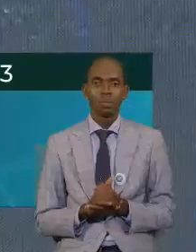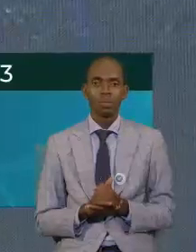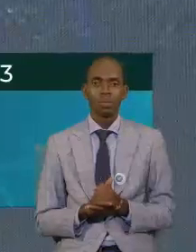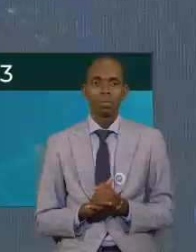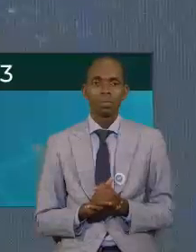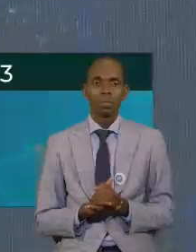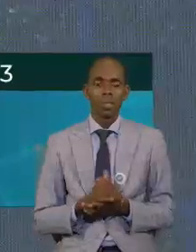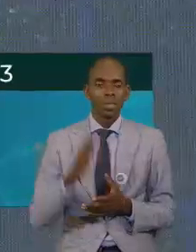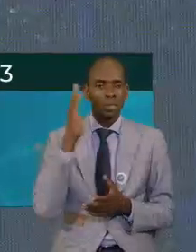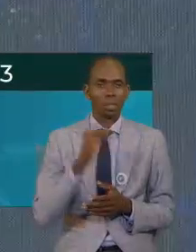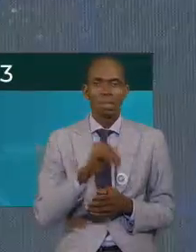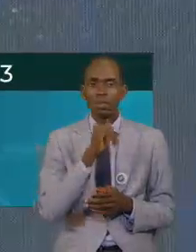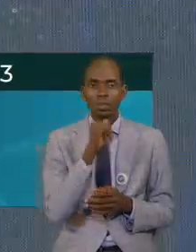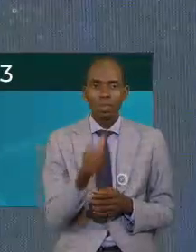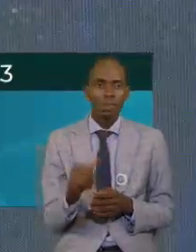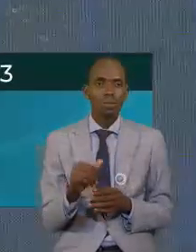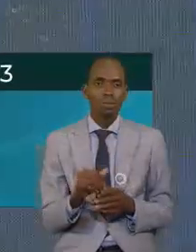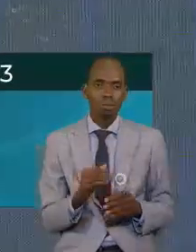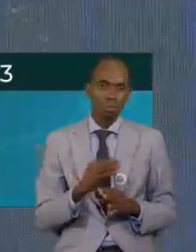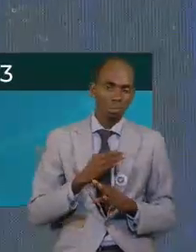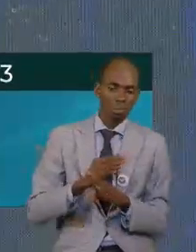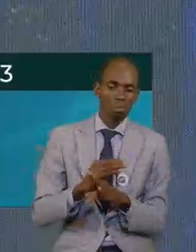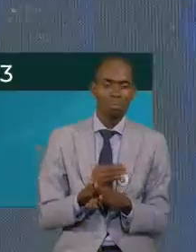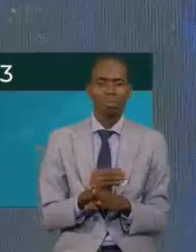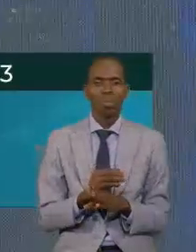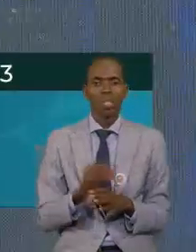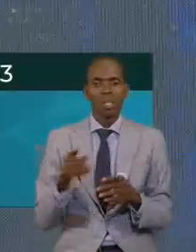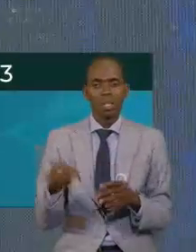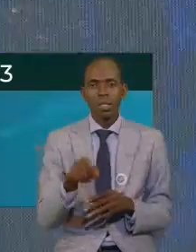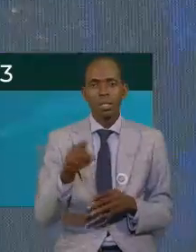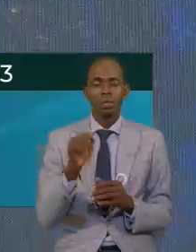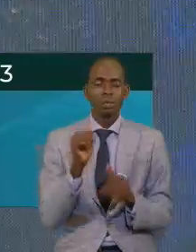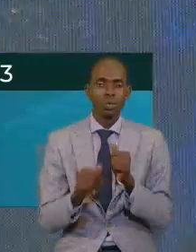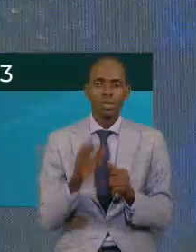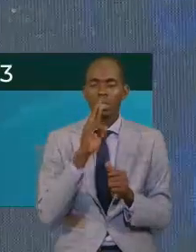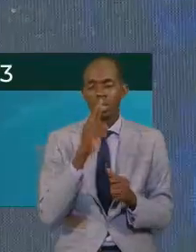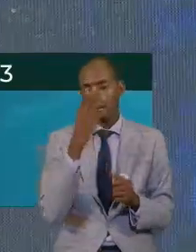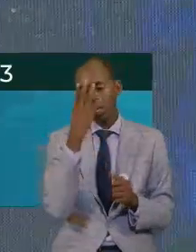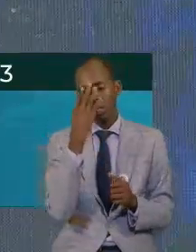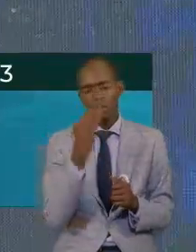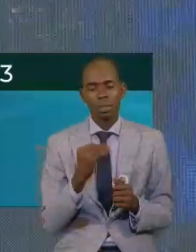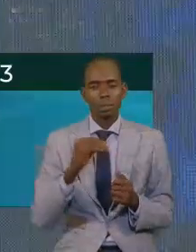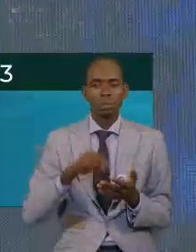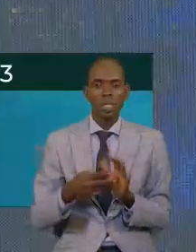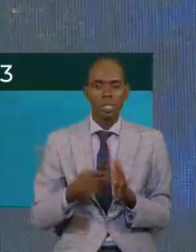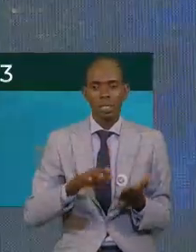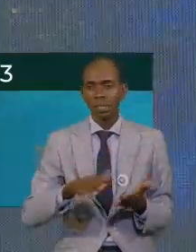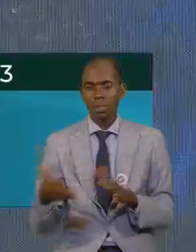shall not precede, prevent them which are asleep, those who have died.